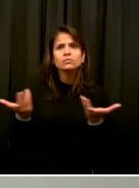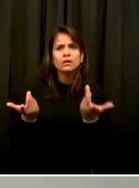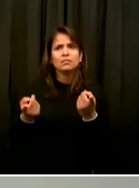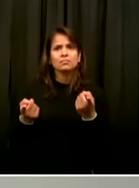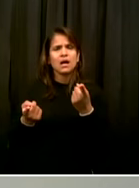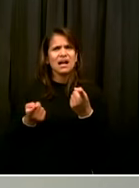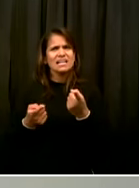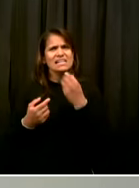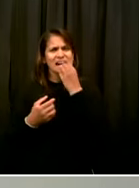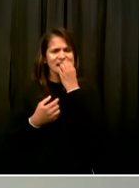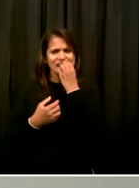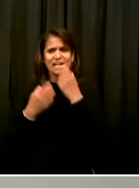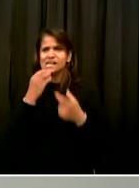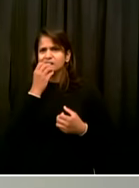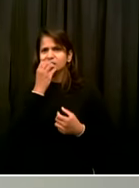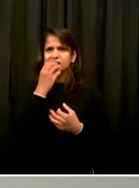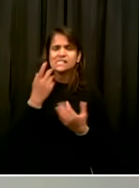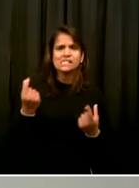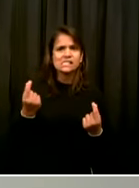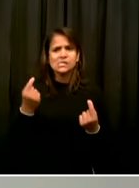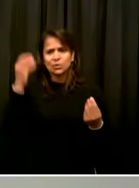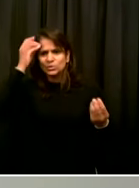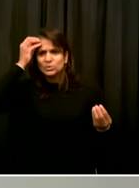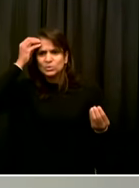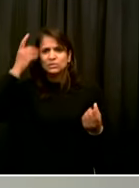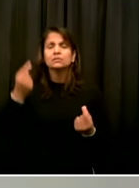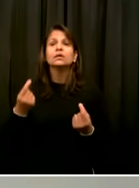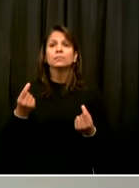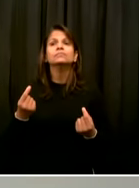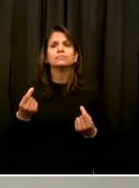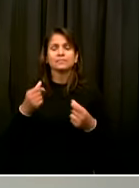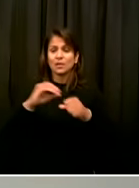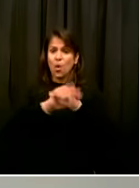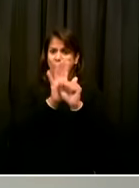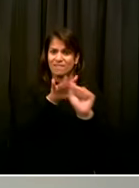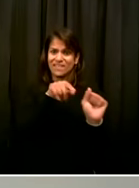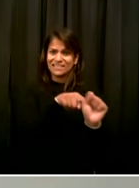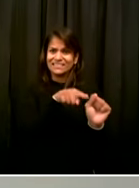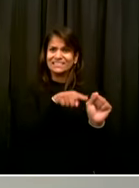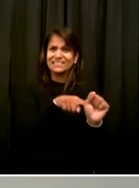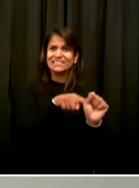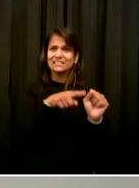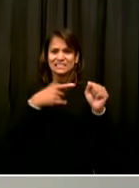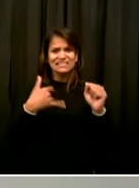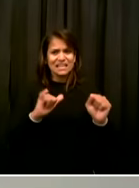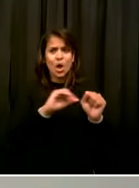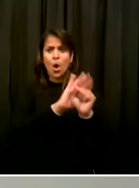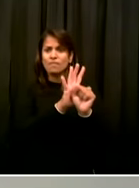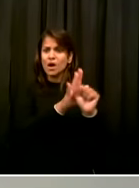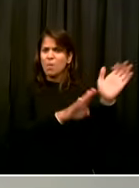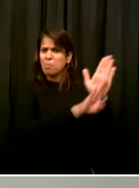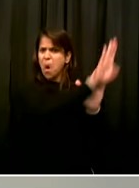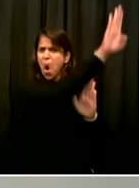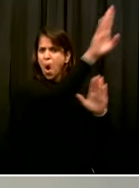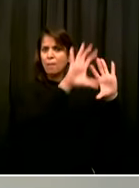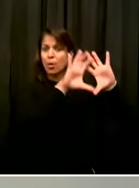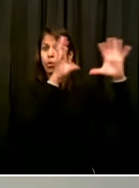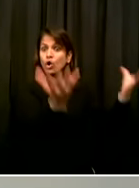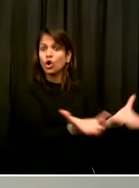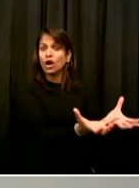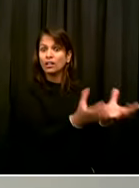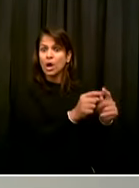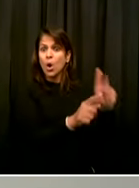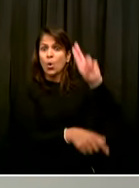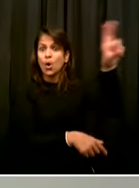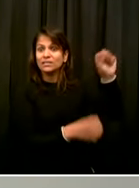and not just individual infections, but what we call super spreading events, where one person can transmit to 5, 10, 15, or 20 people.